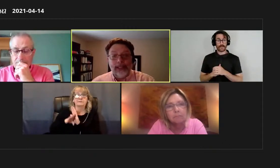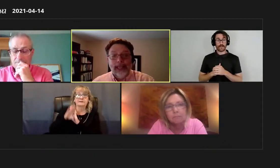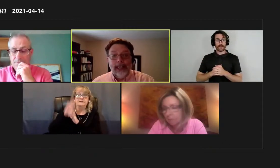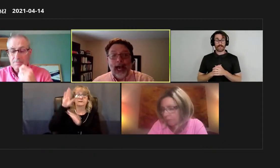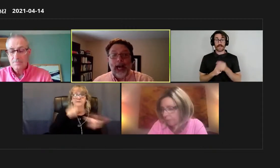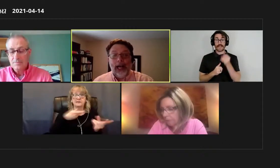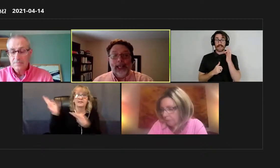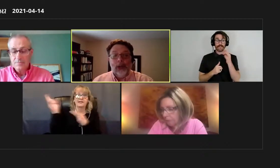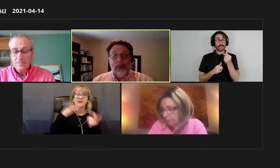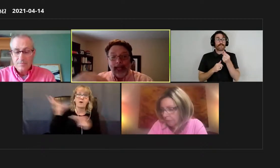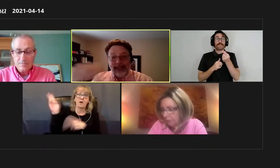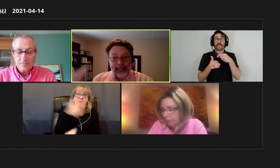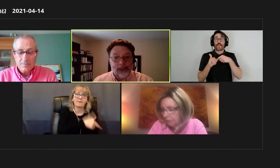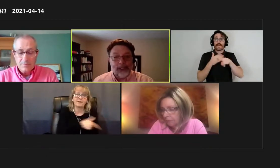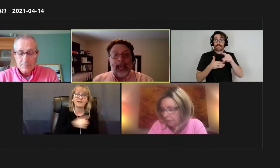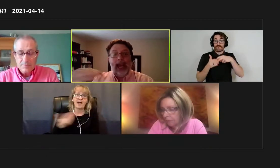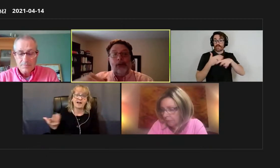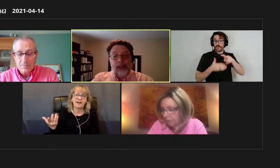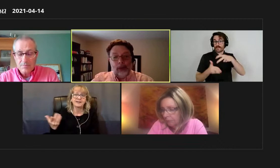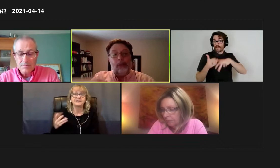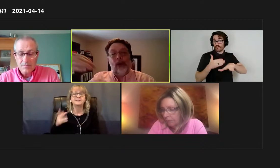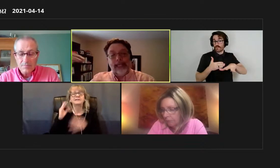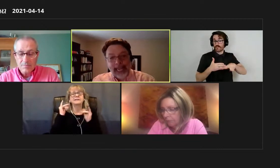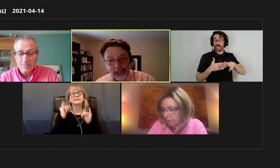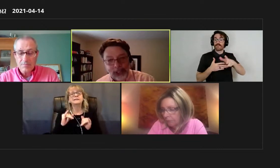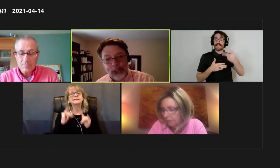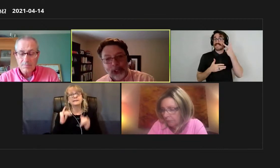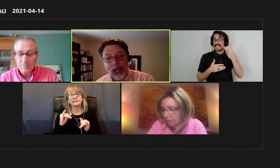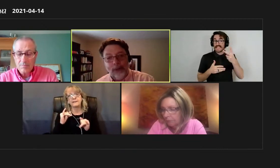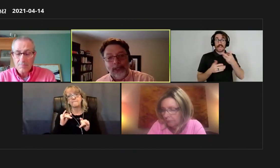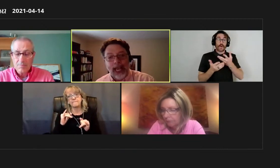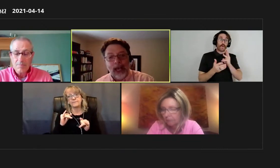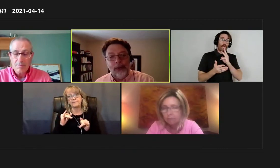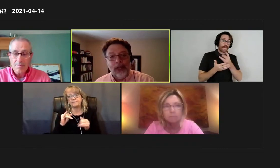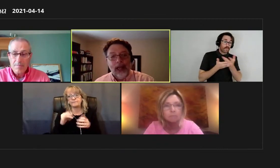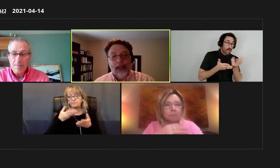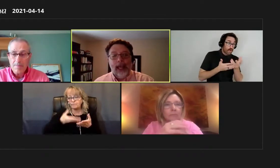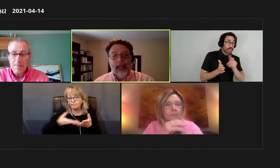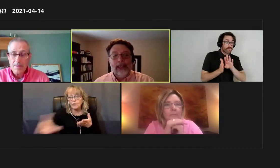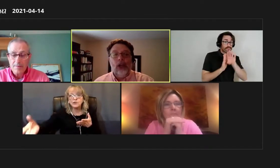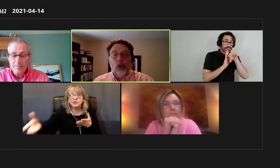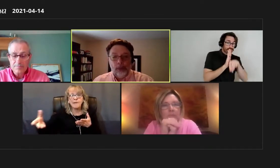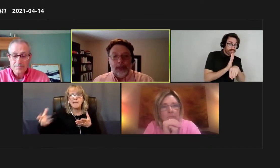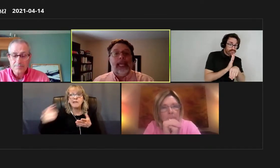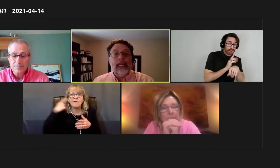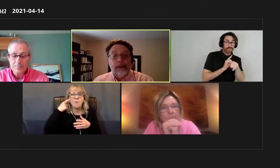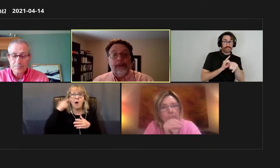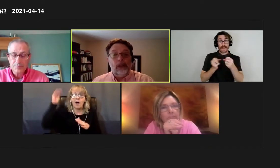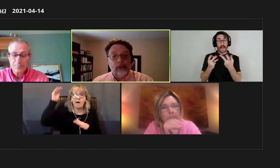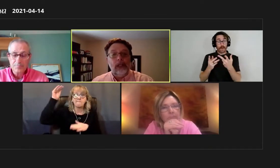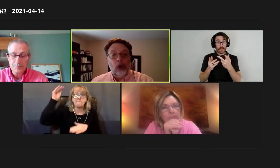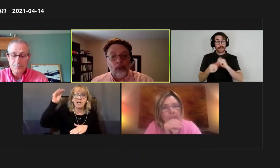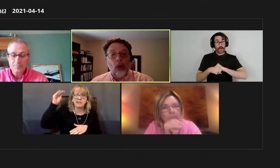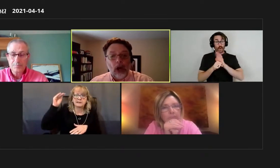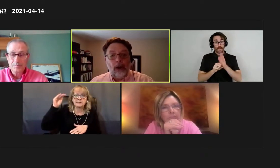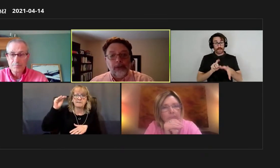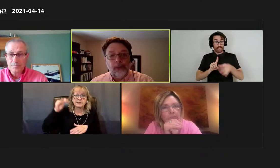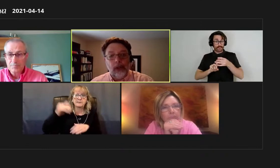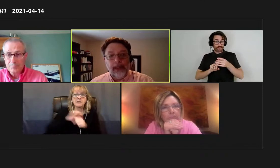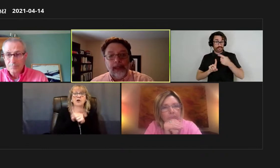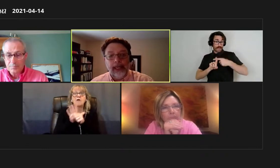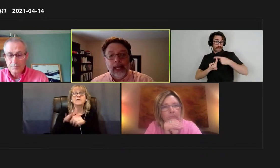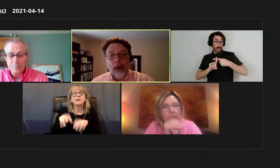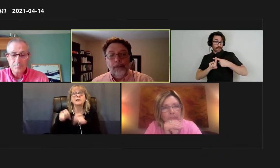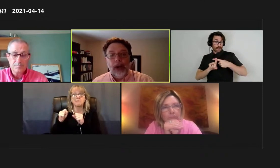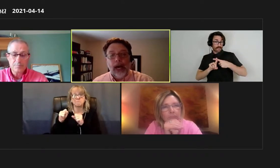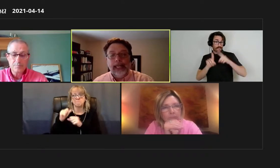weeks, that signals down, then the reported cases should come down, then, we'll begin to feel, more comfortable, I